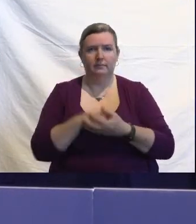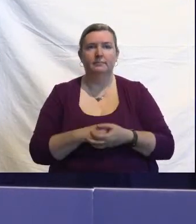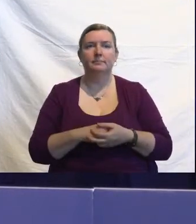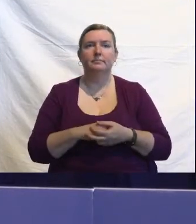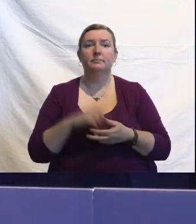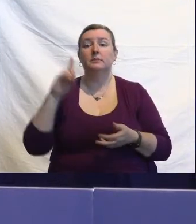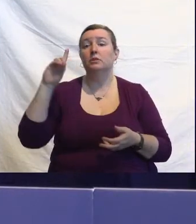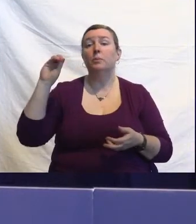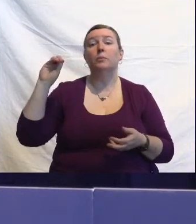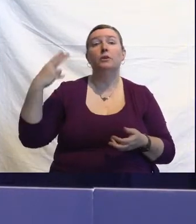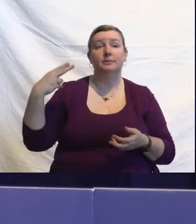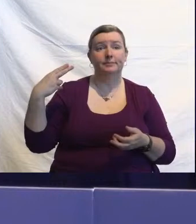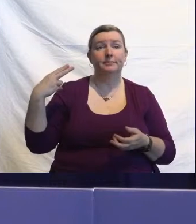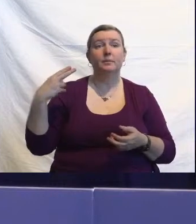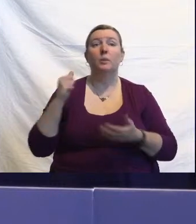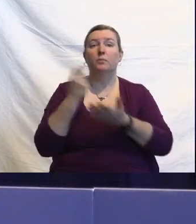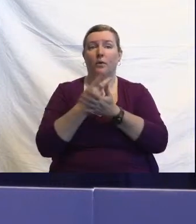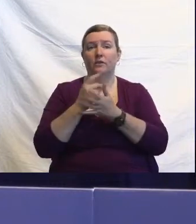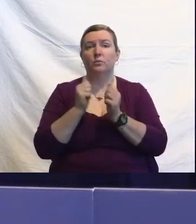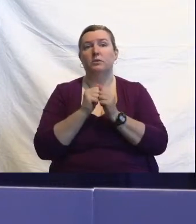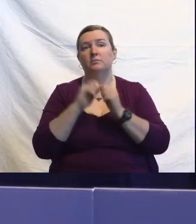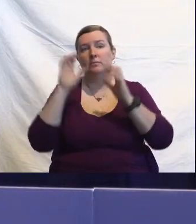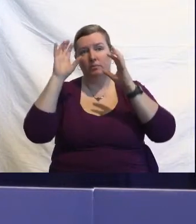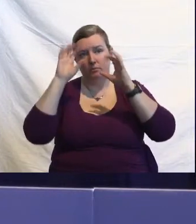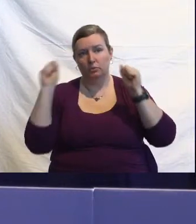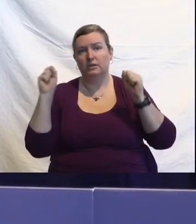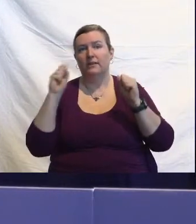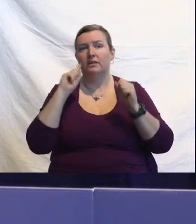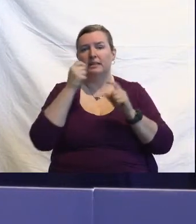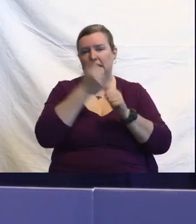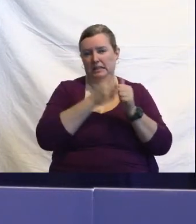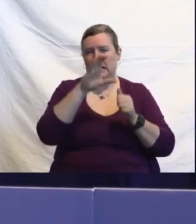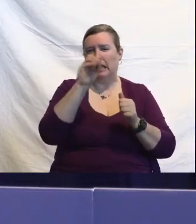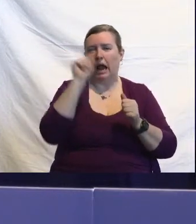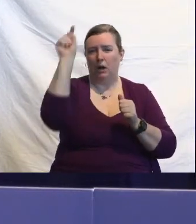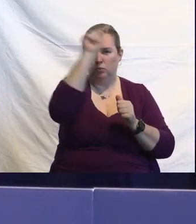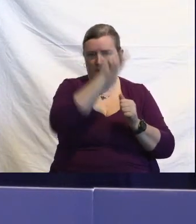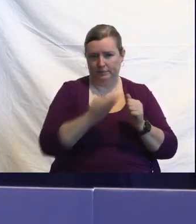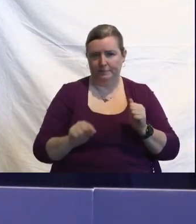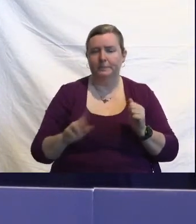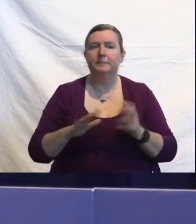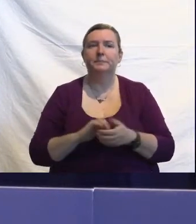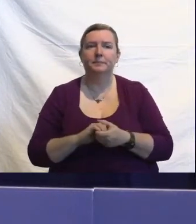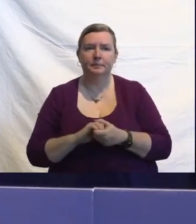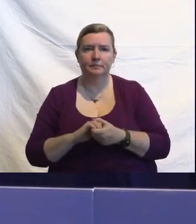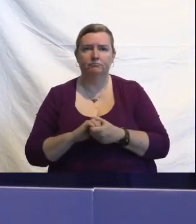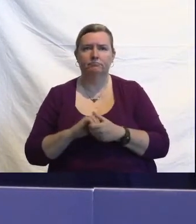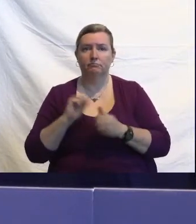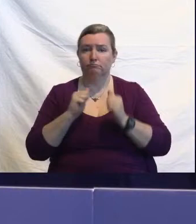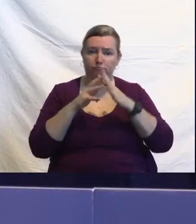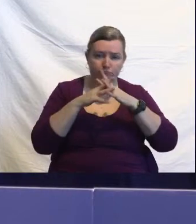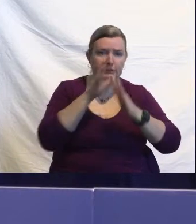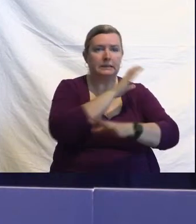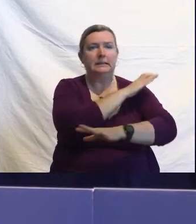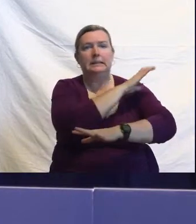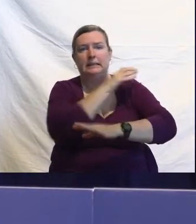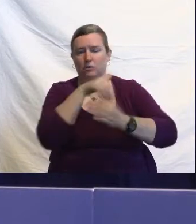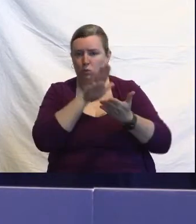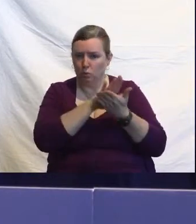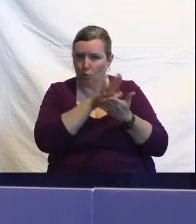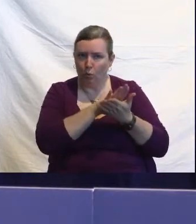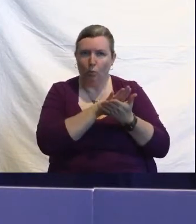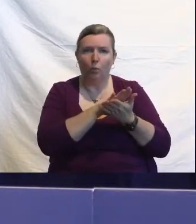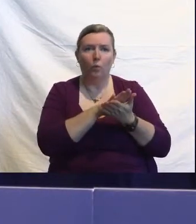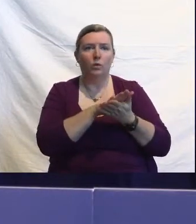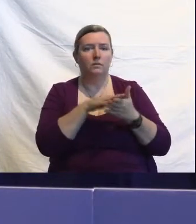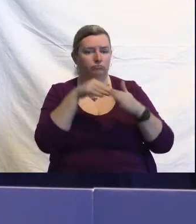superintendents to stand up clinics at schools, which allows for vaccination in convenient and familiar surroundings.